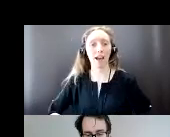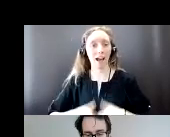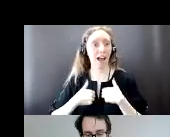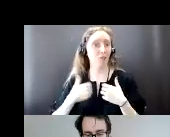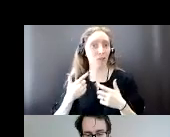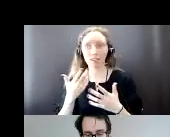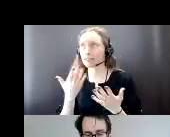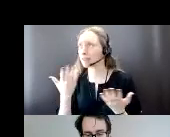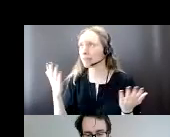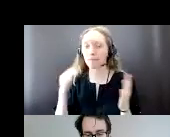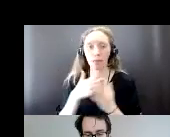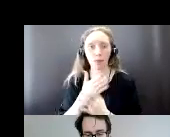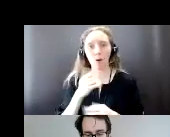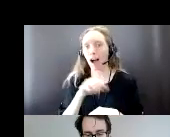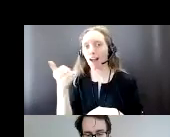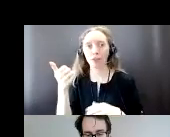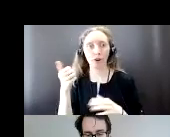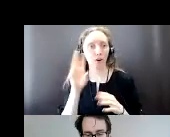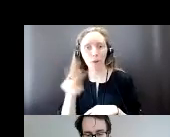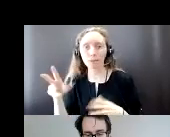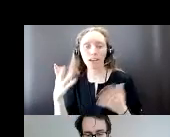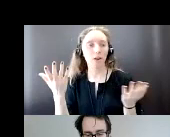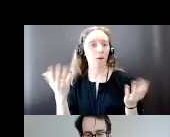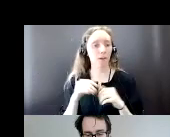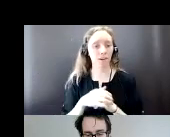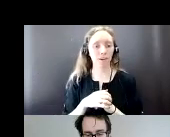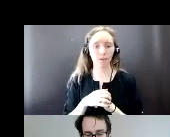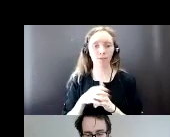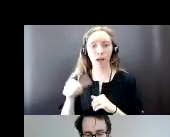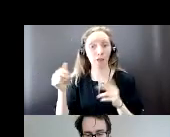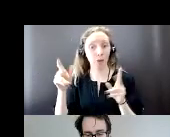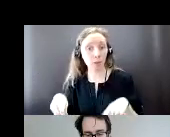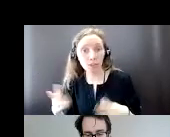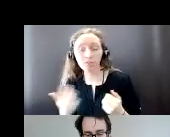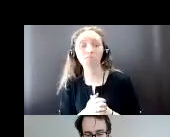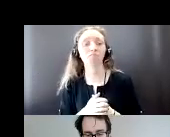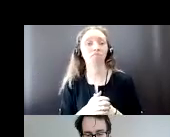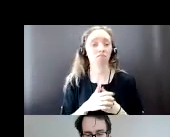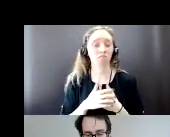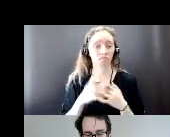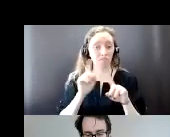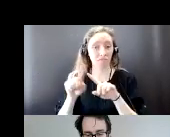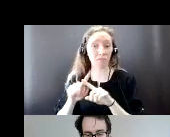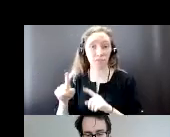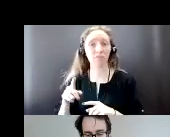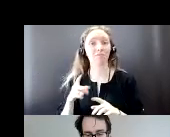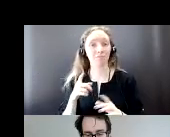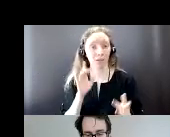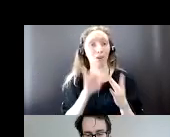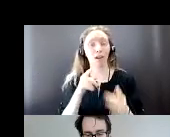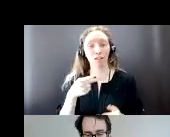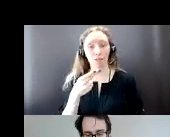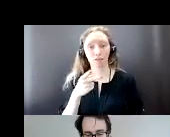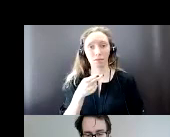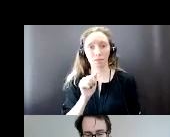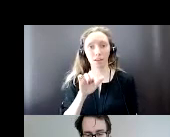another, on the website, or whatever the case may be. Or, a lot of times new employees will post where they work on